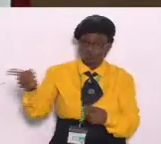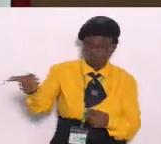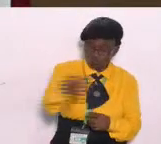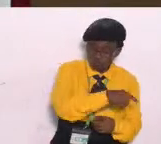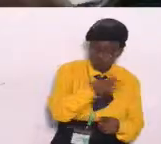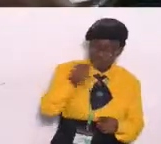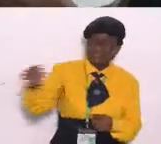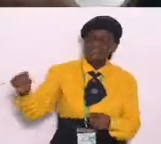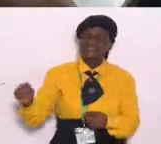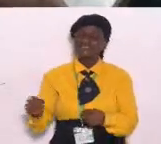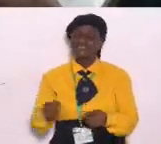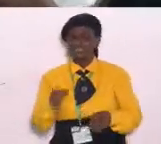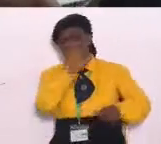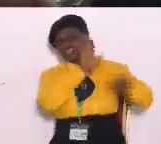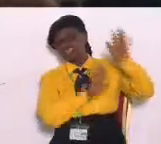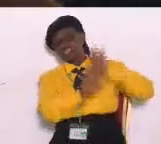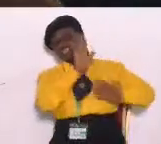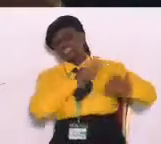are over.